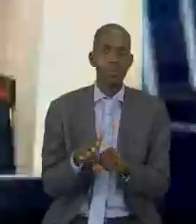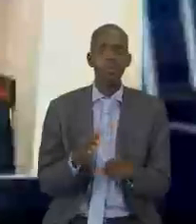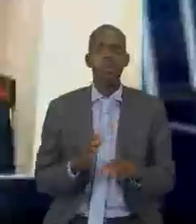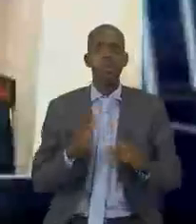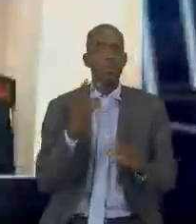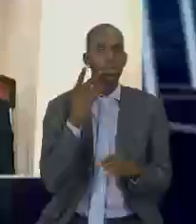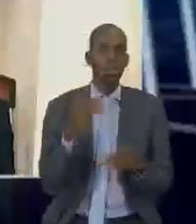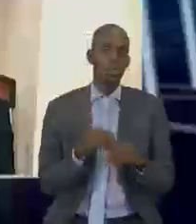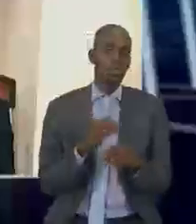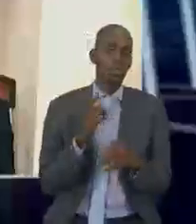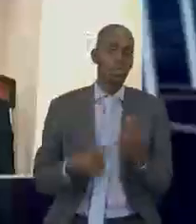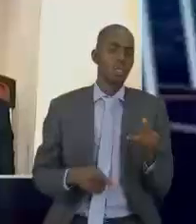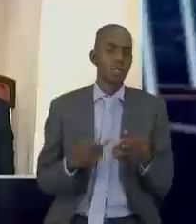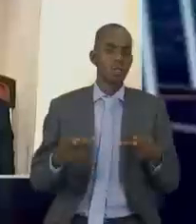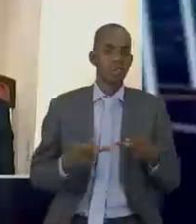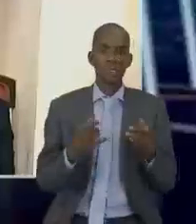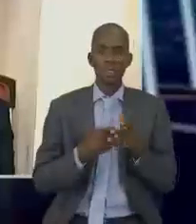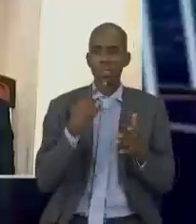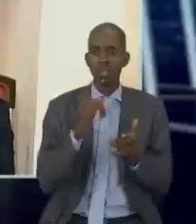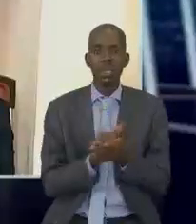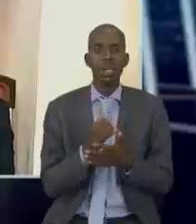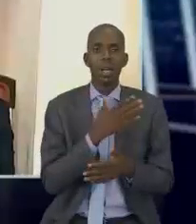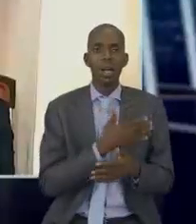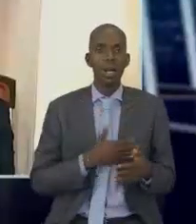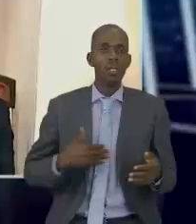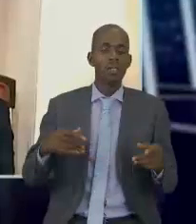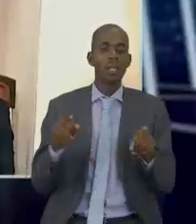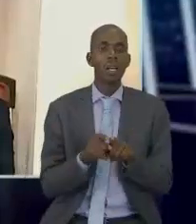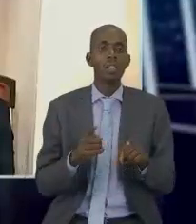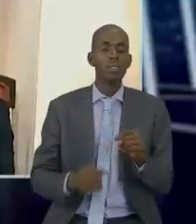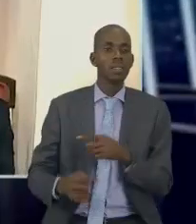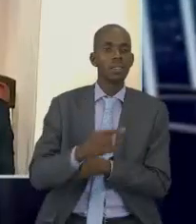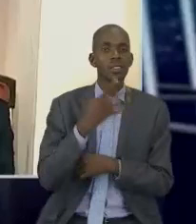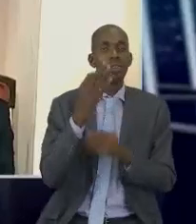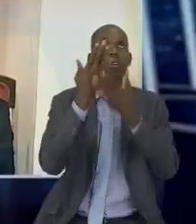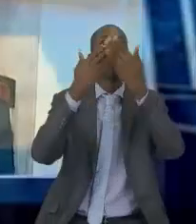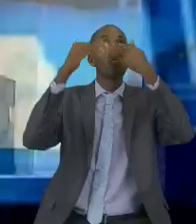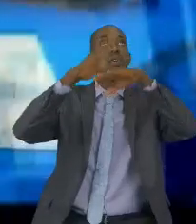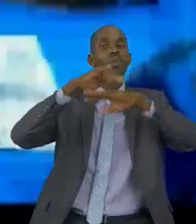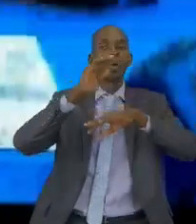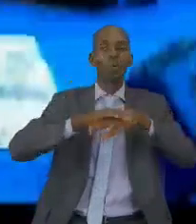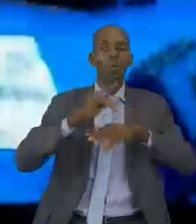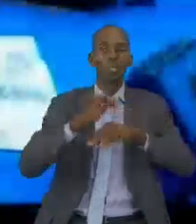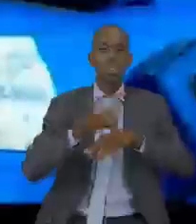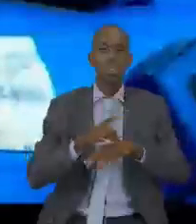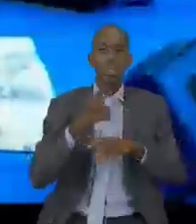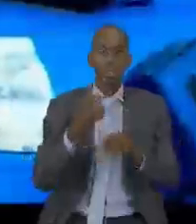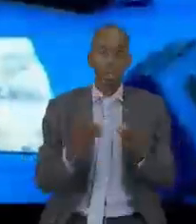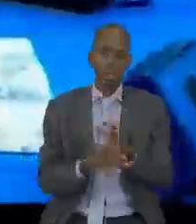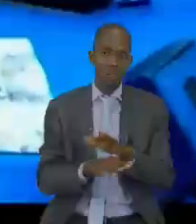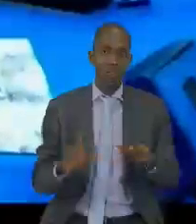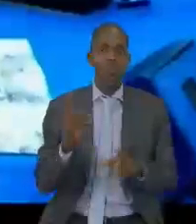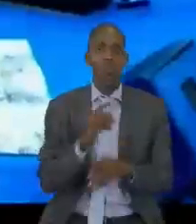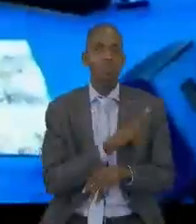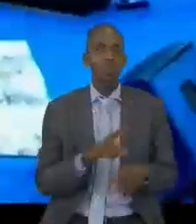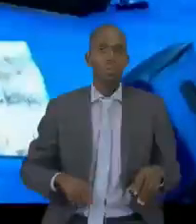line there. At the days of heaven upon the earth. The land where the Lord